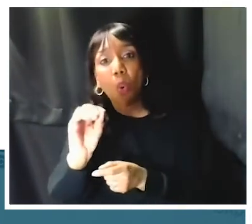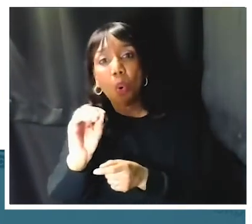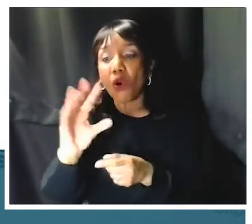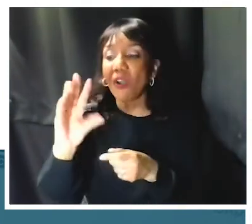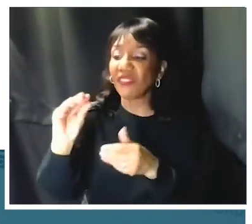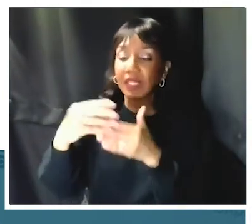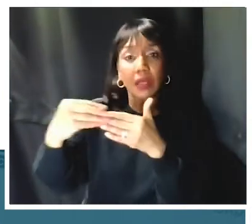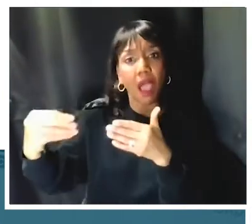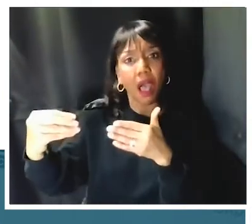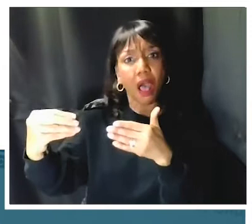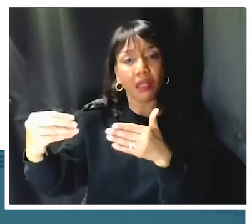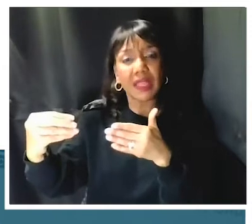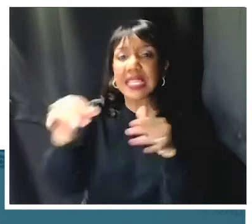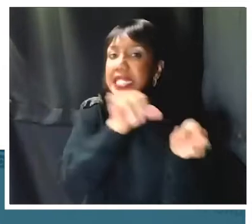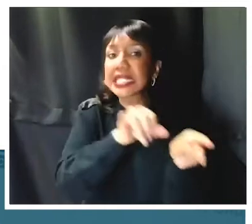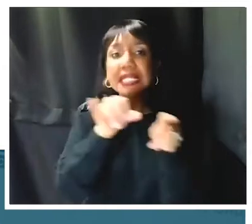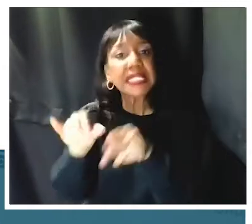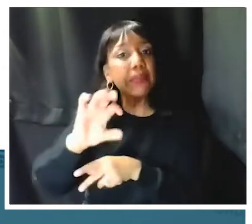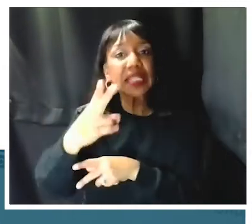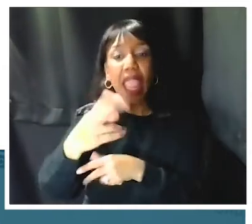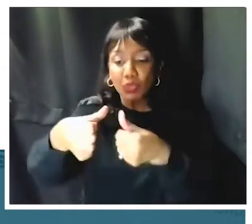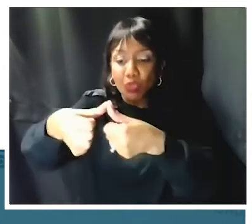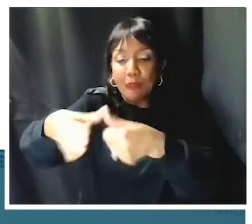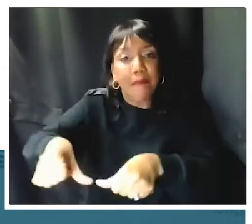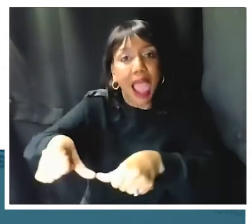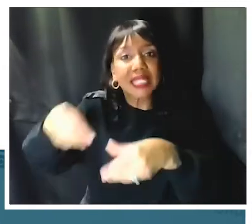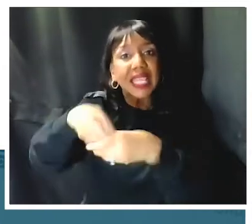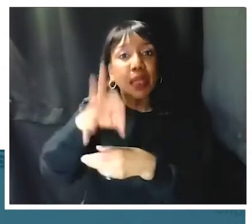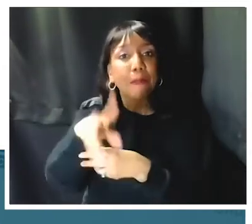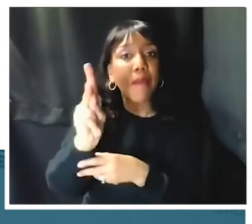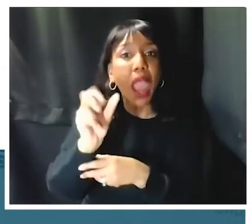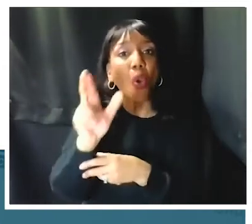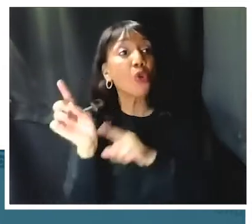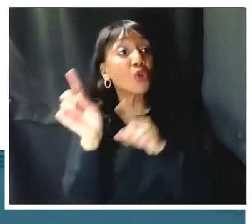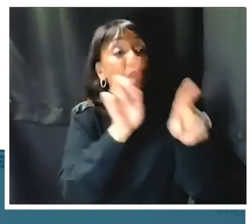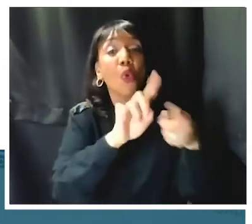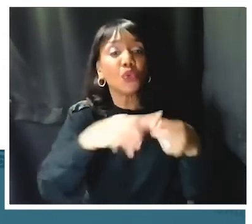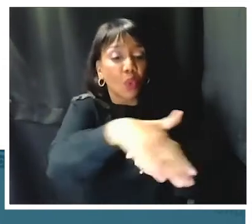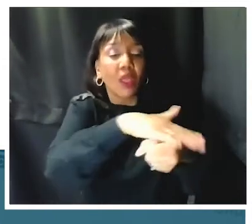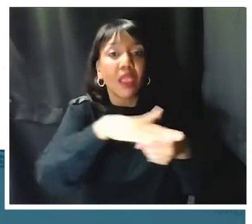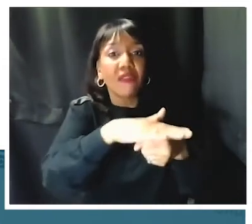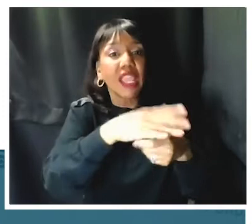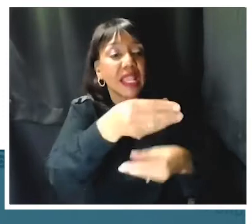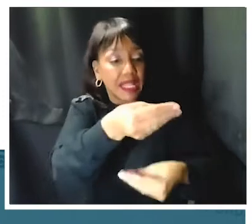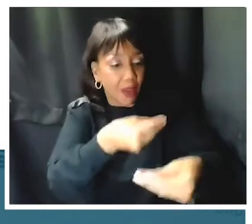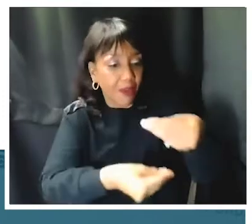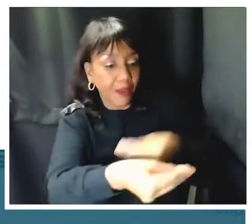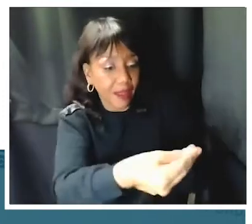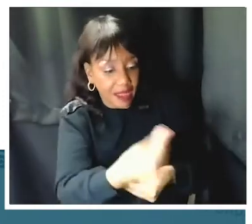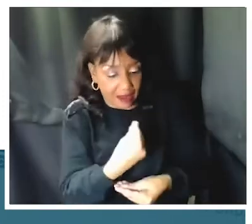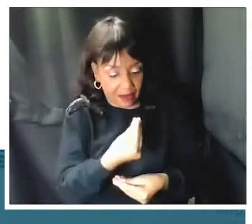as cash once you've deposited it at your bank or take it to a location that will exchange the money order for cash.